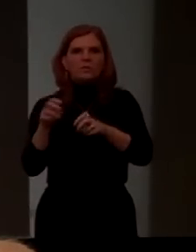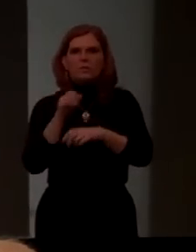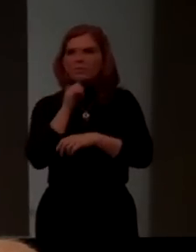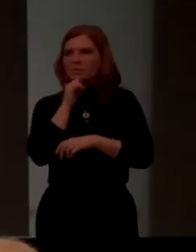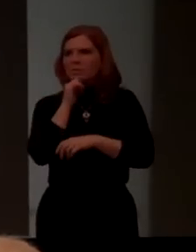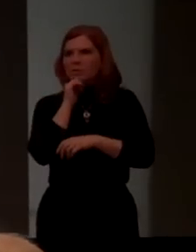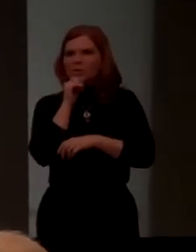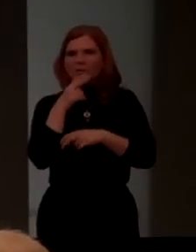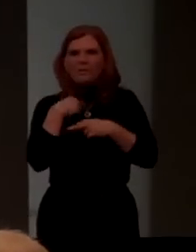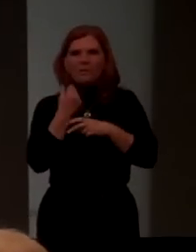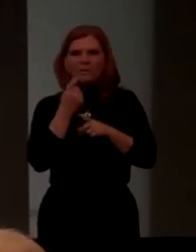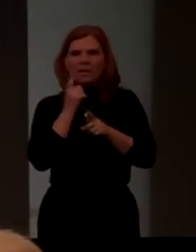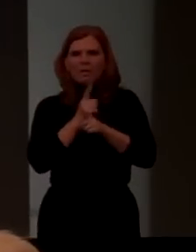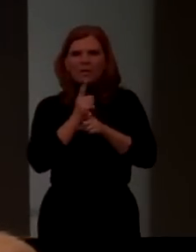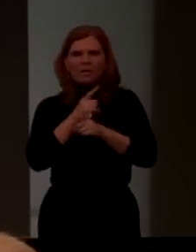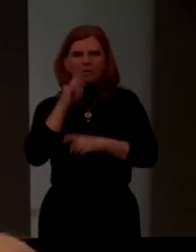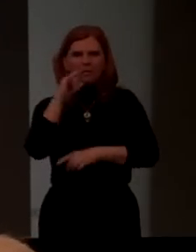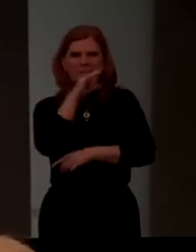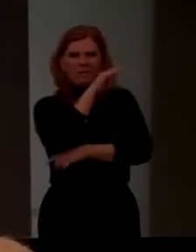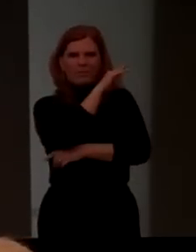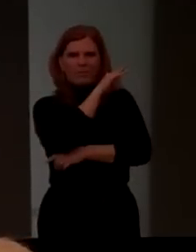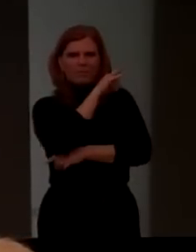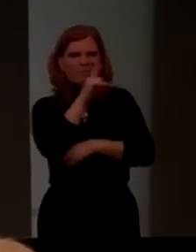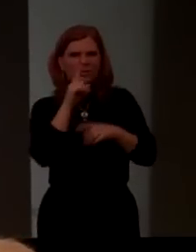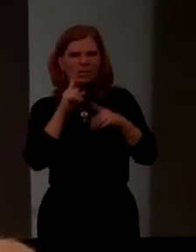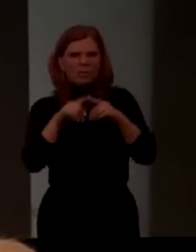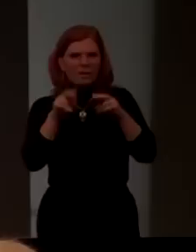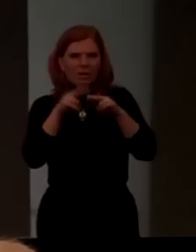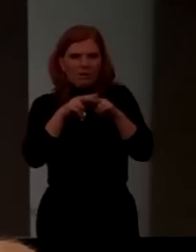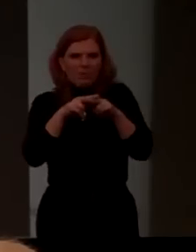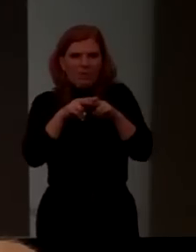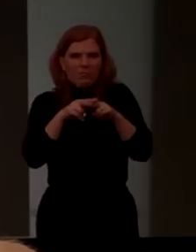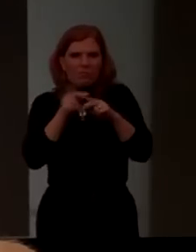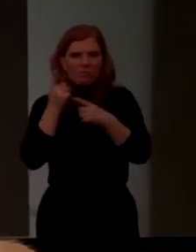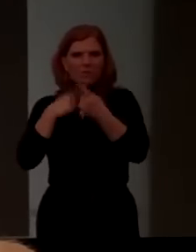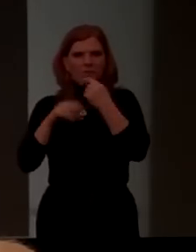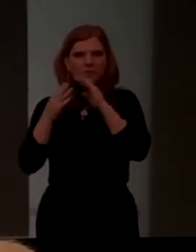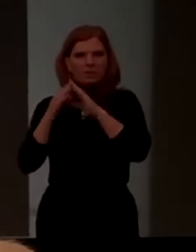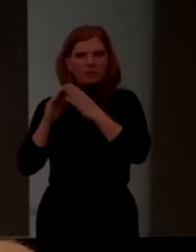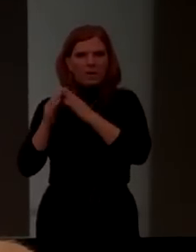regular air service. You can't get a railroad that comes into town.